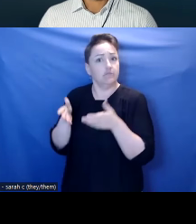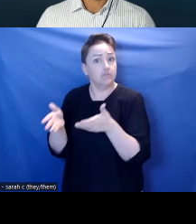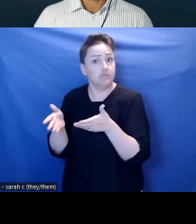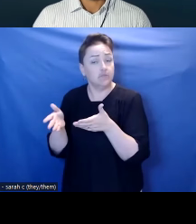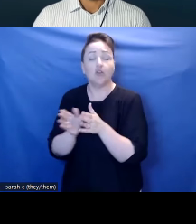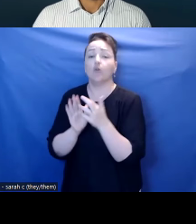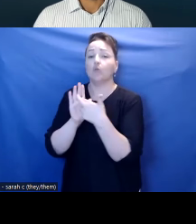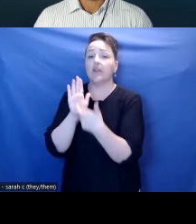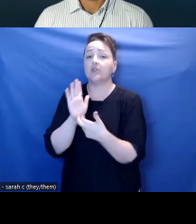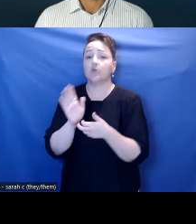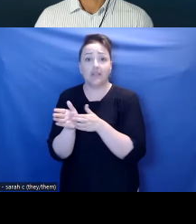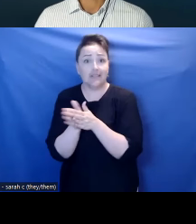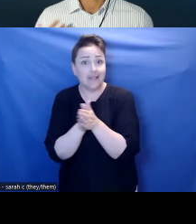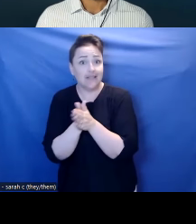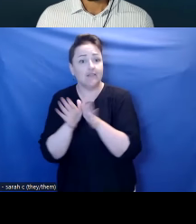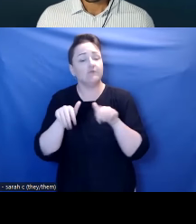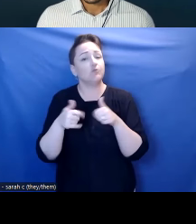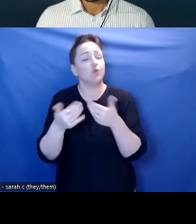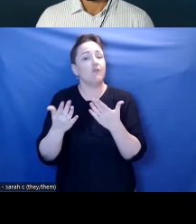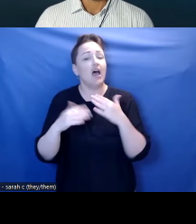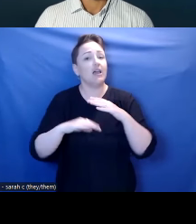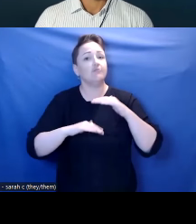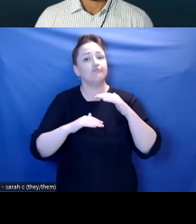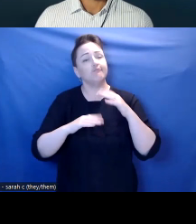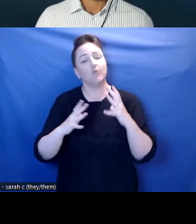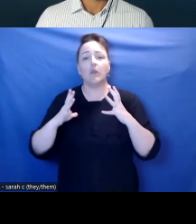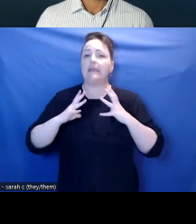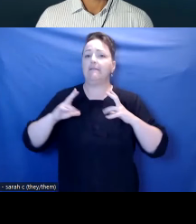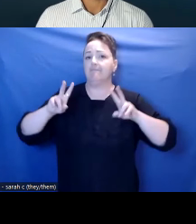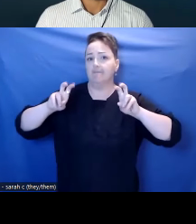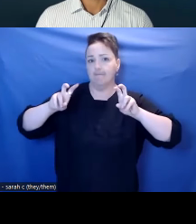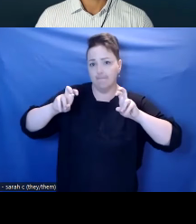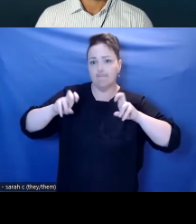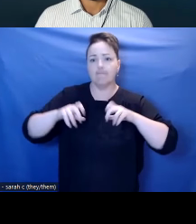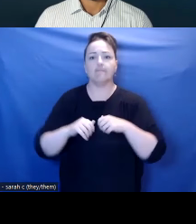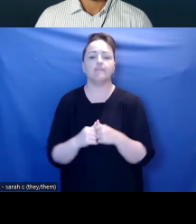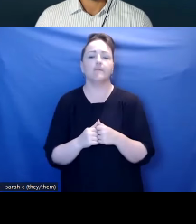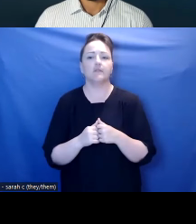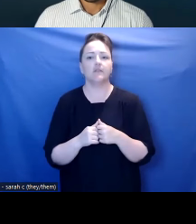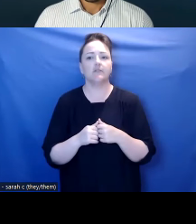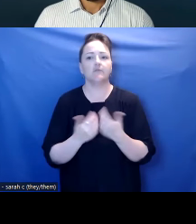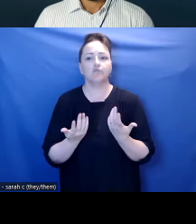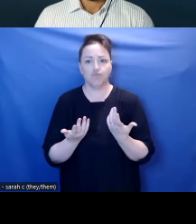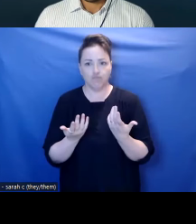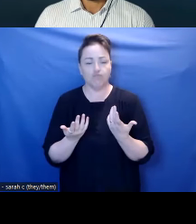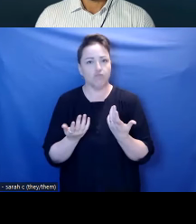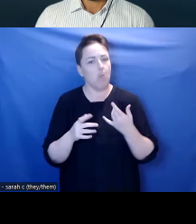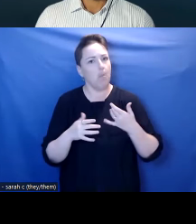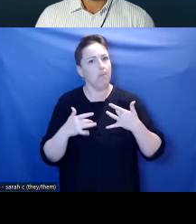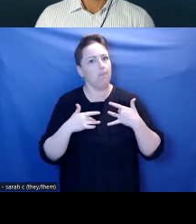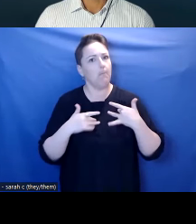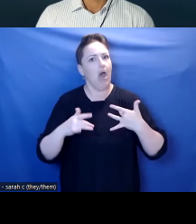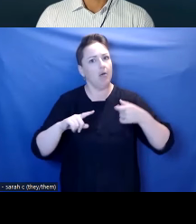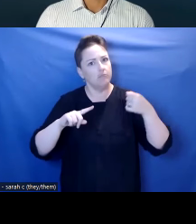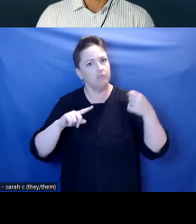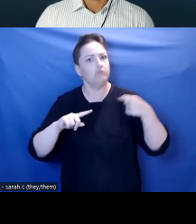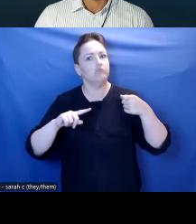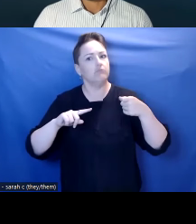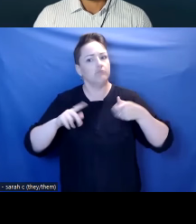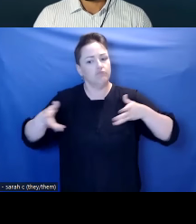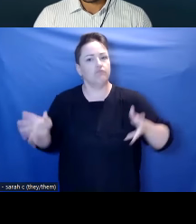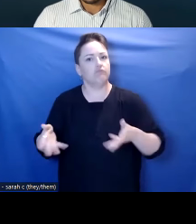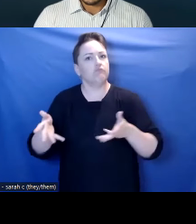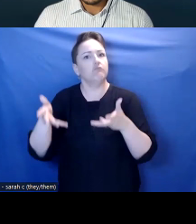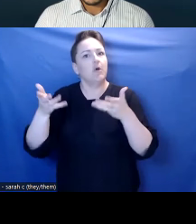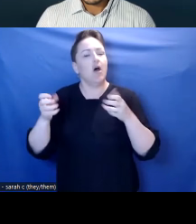that provide relief from onerous development standards and entitlement processes are often the catalysts that make redevelopment opportunities